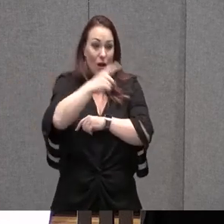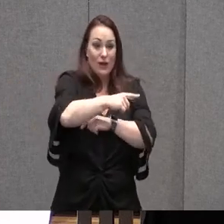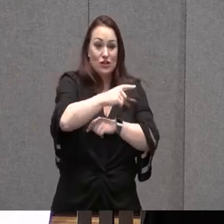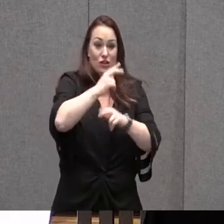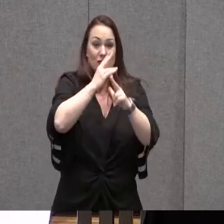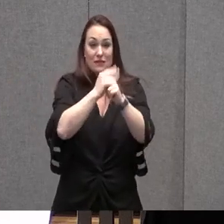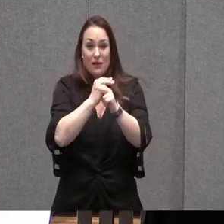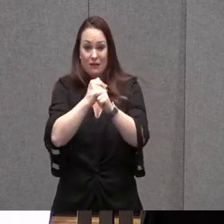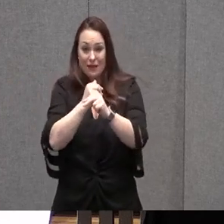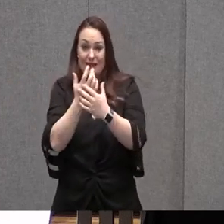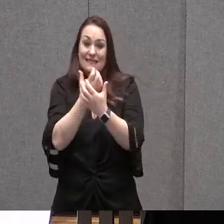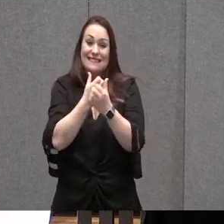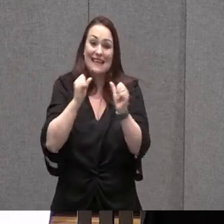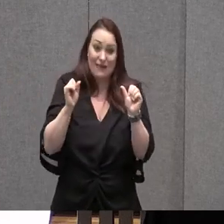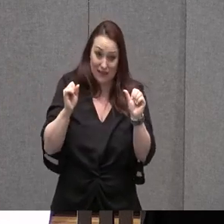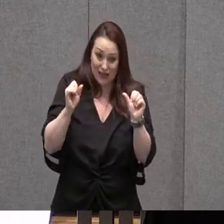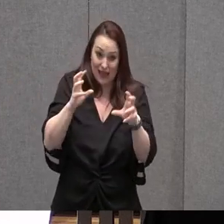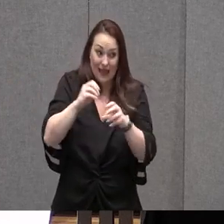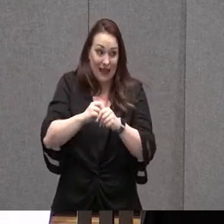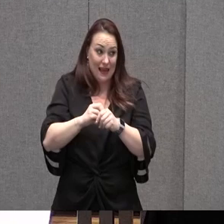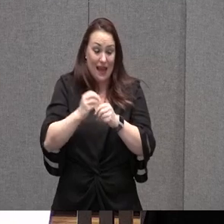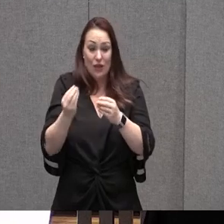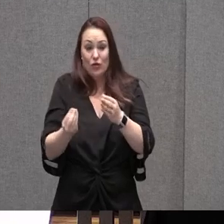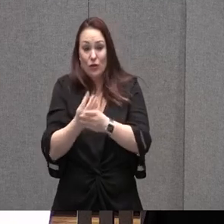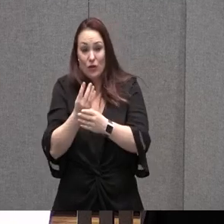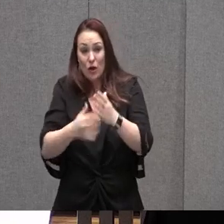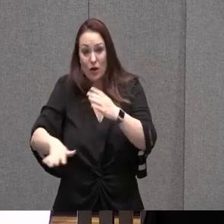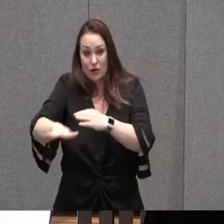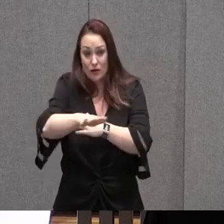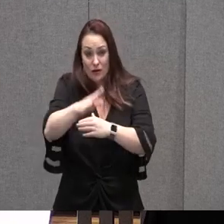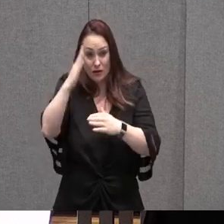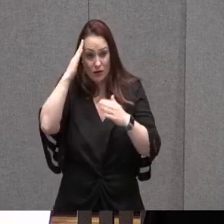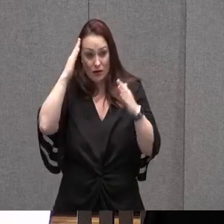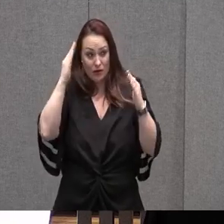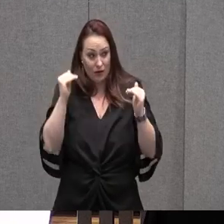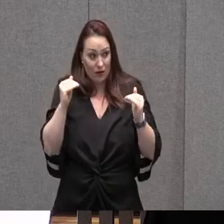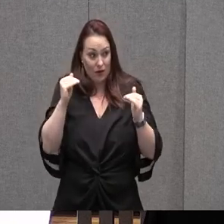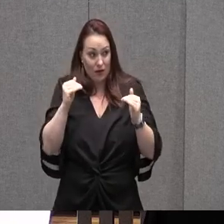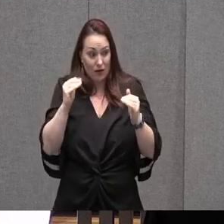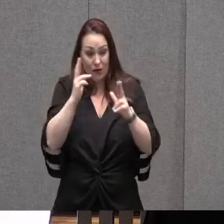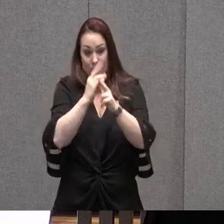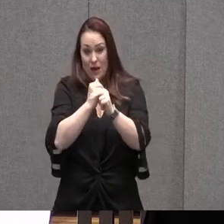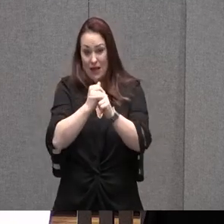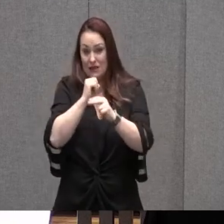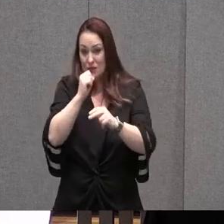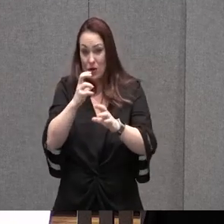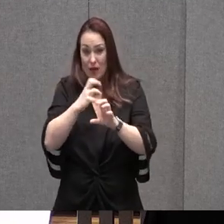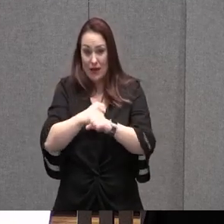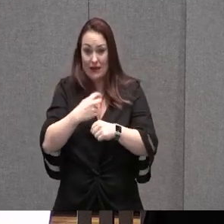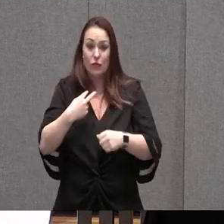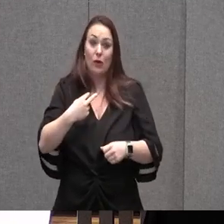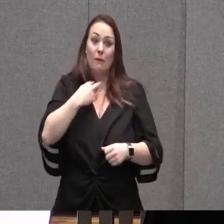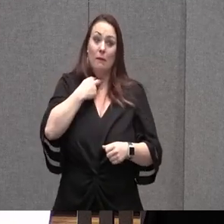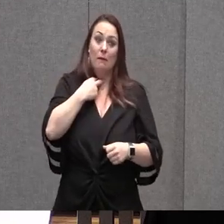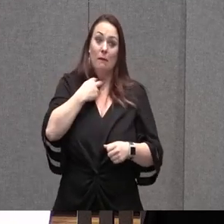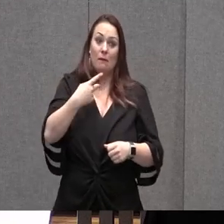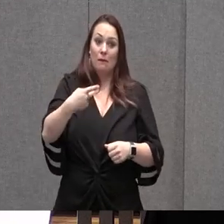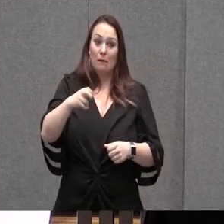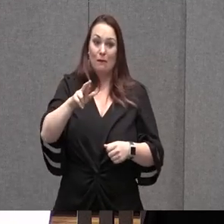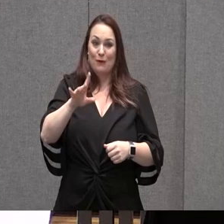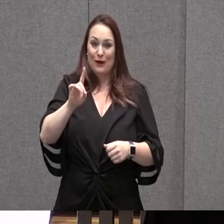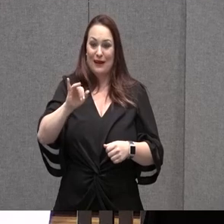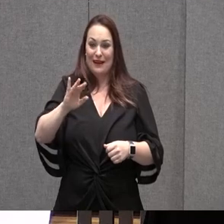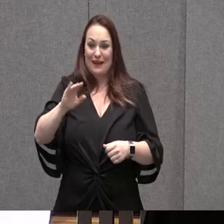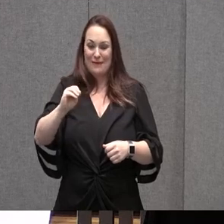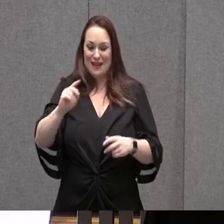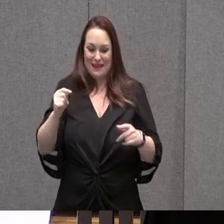bunnies safely into the garden. I hope the bunnies don't get into a predicament. I hope not either,